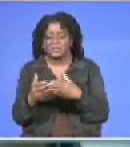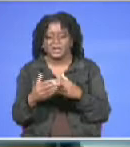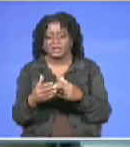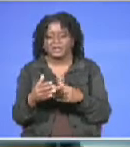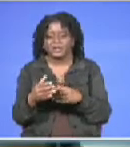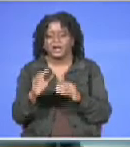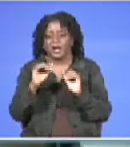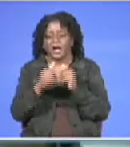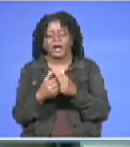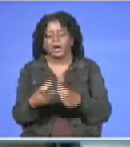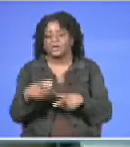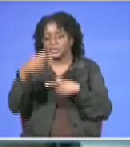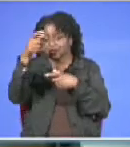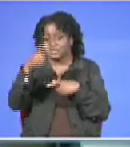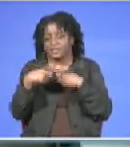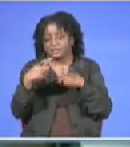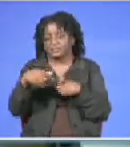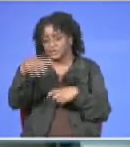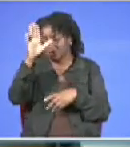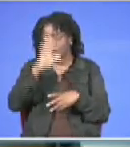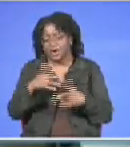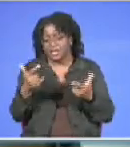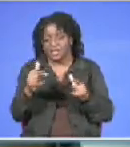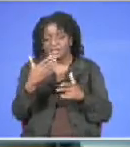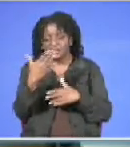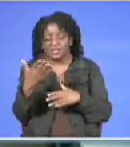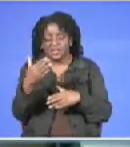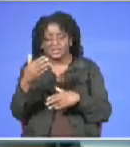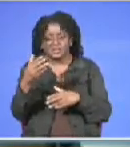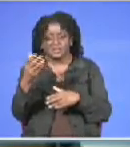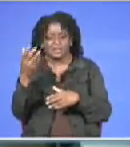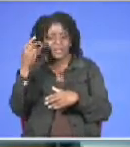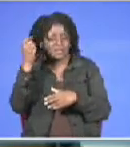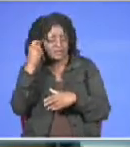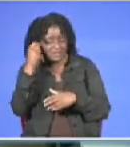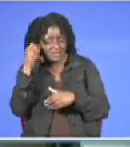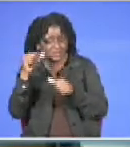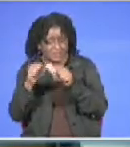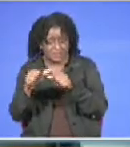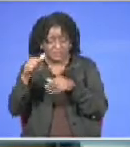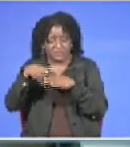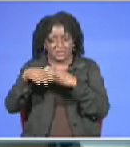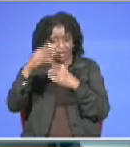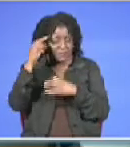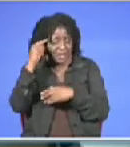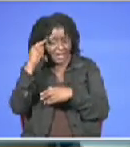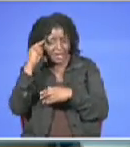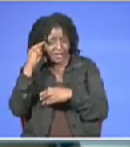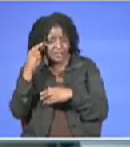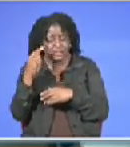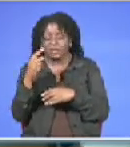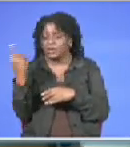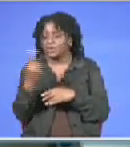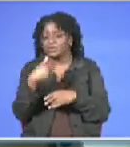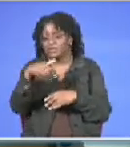has allowed things to resonate in your mind and in your ability, except the Lord build the